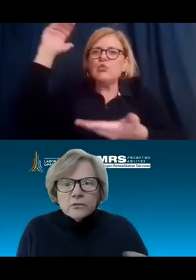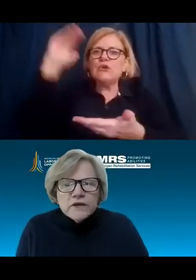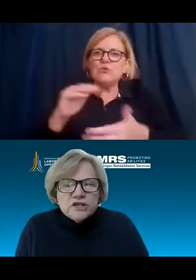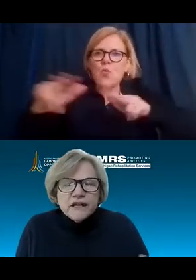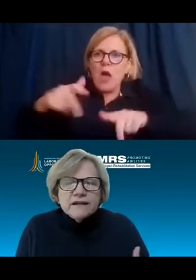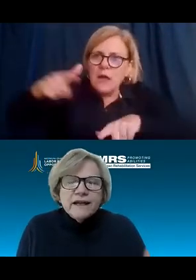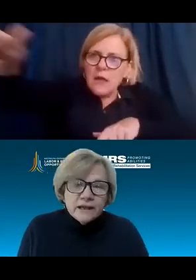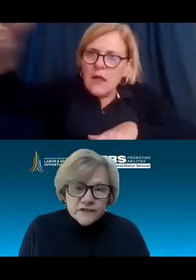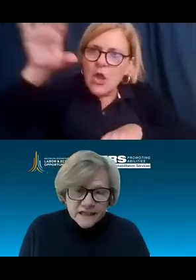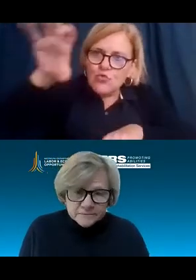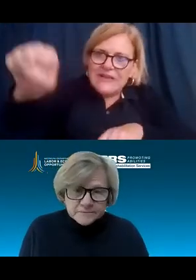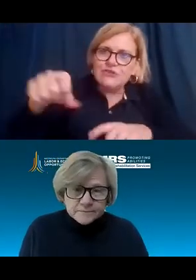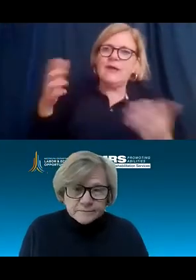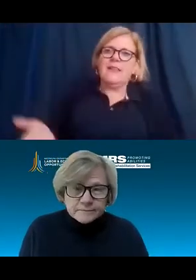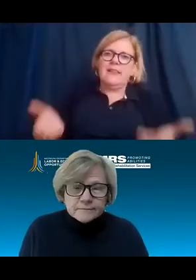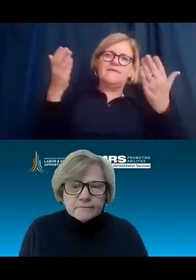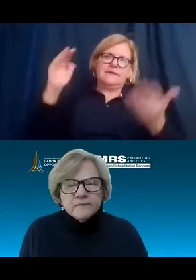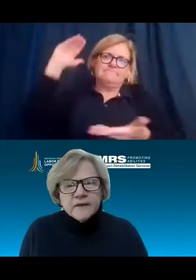walking, reaching, and lifting.